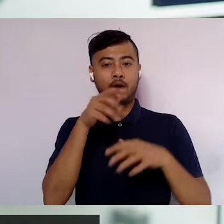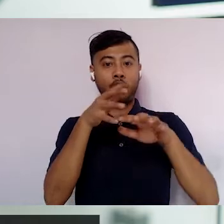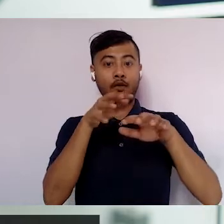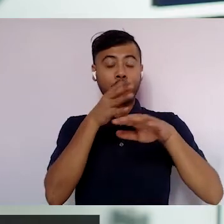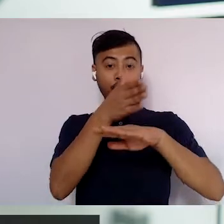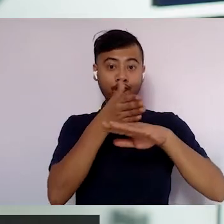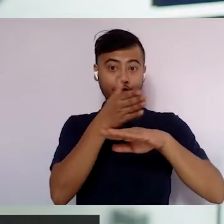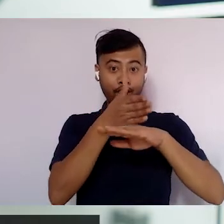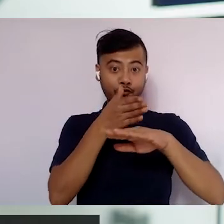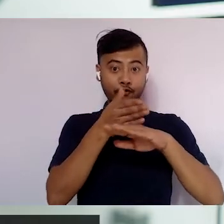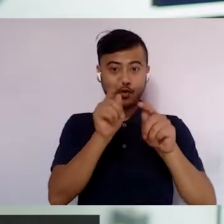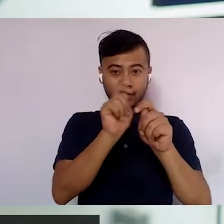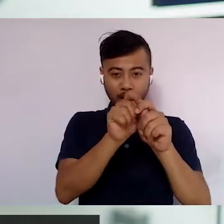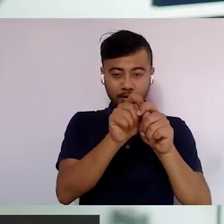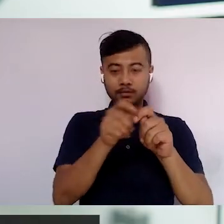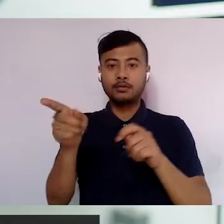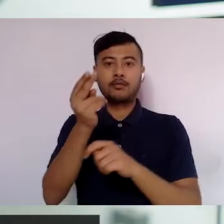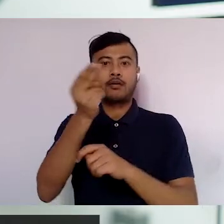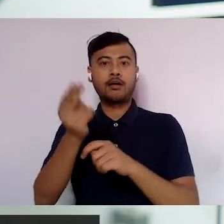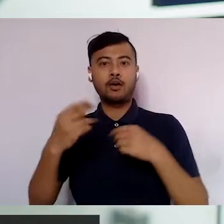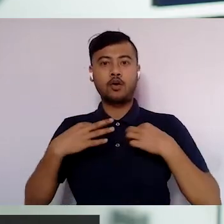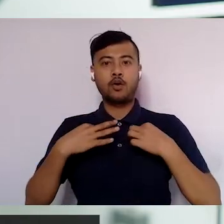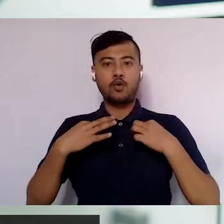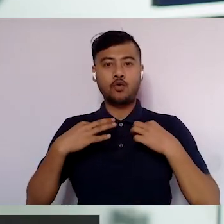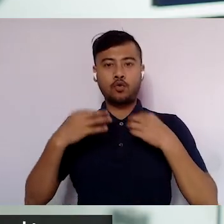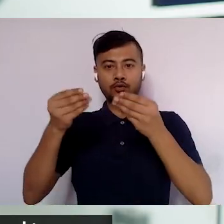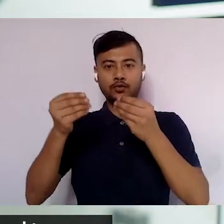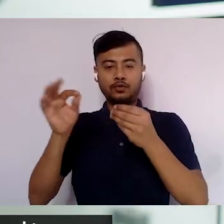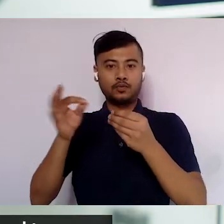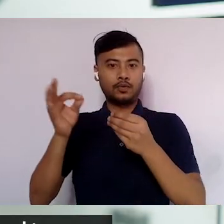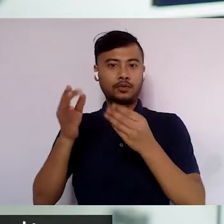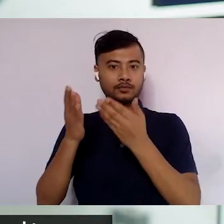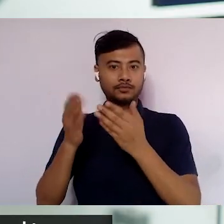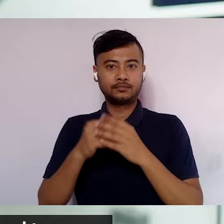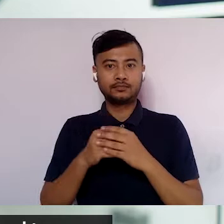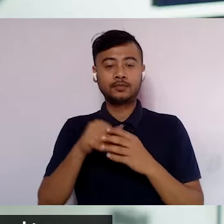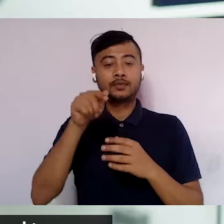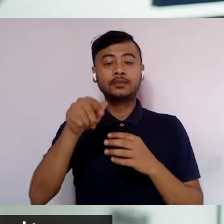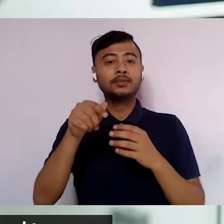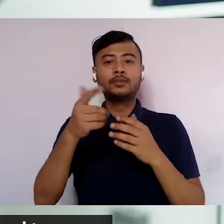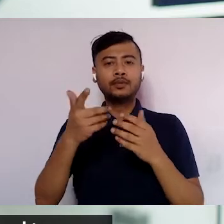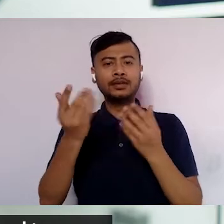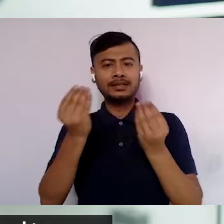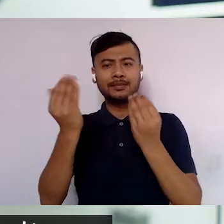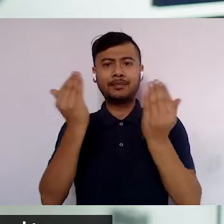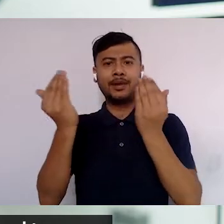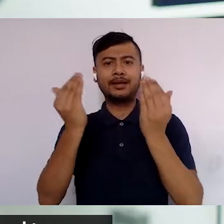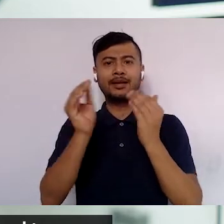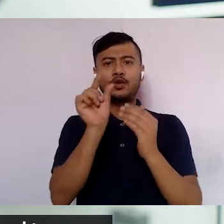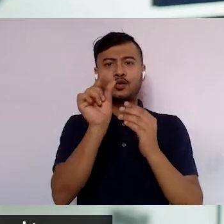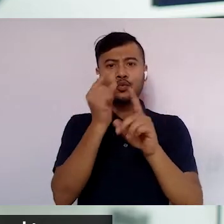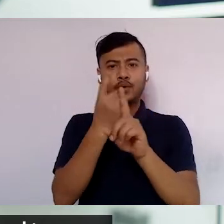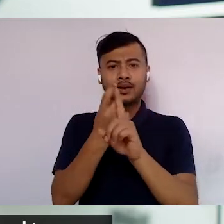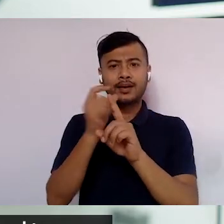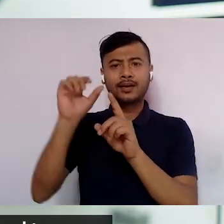us while we explore ideas of conflict and convergence, highlight sensorial experiences, and analyze